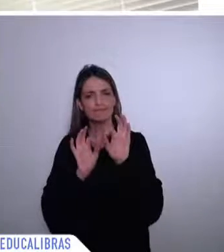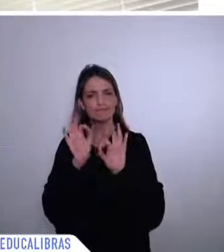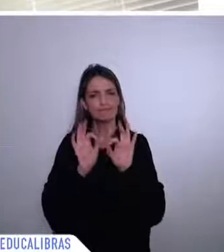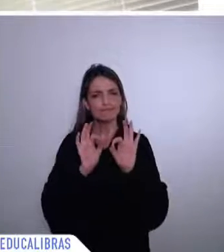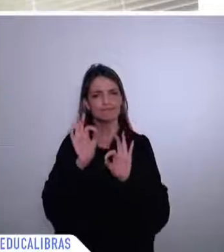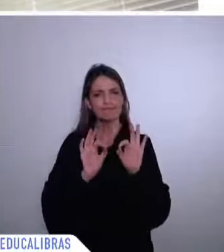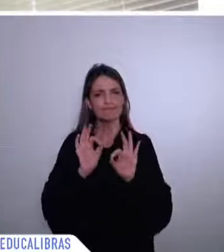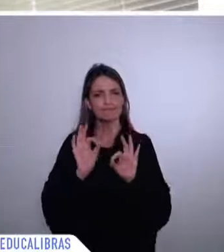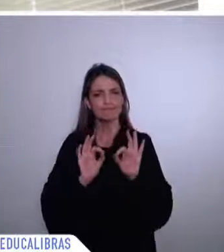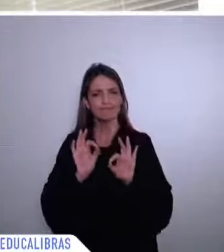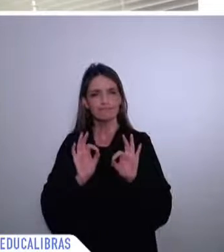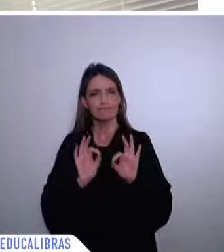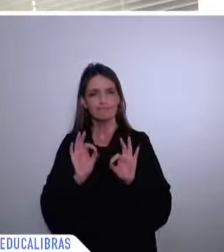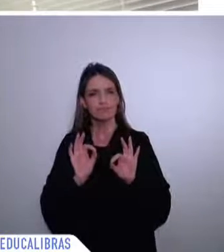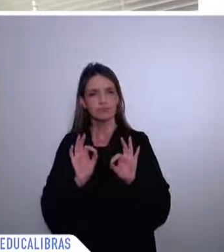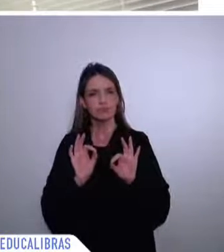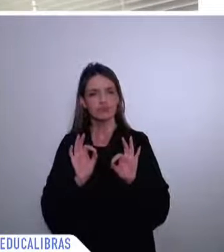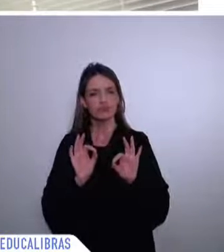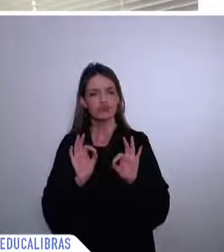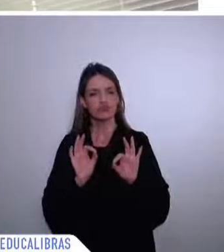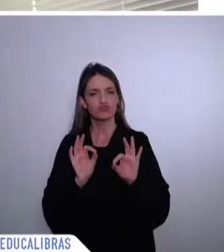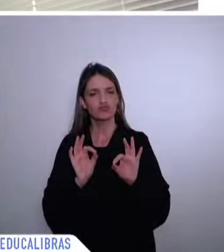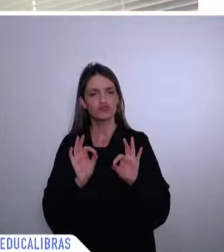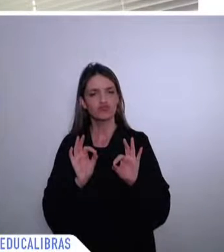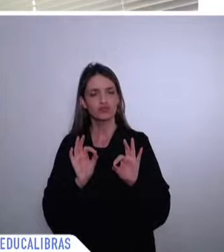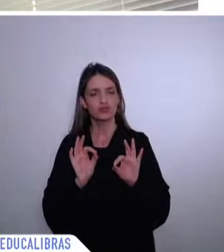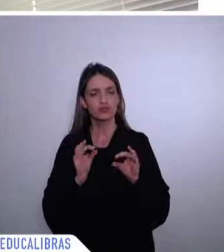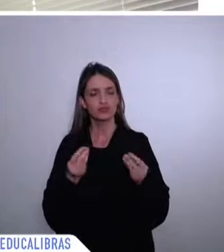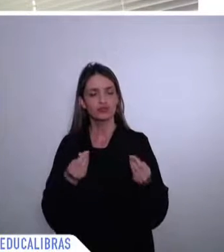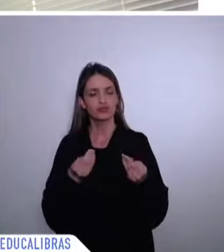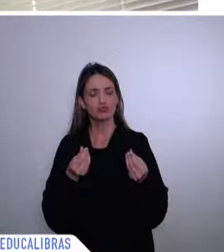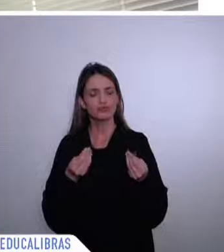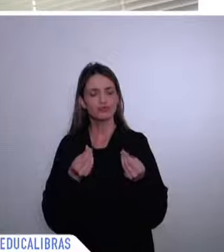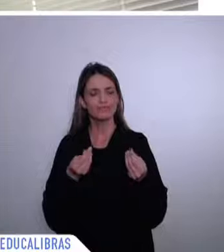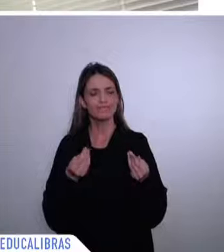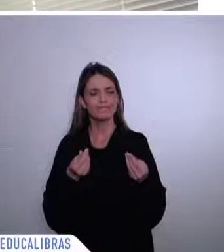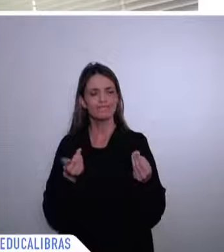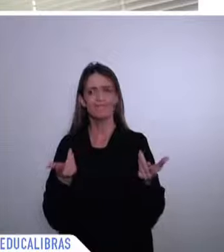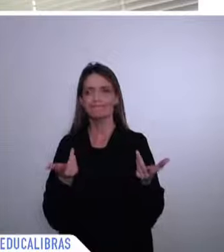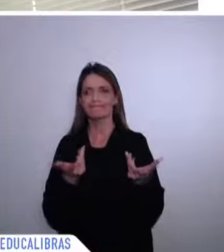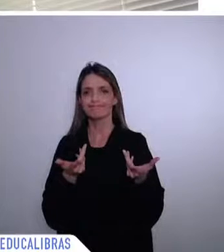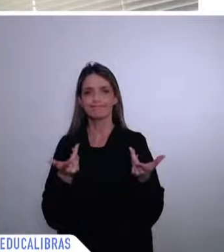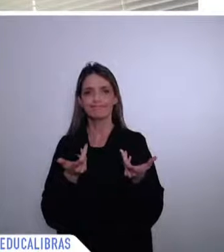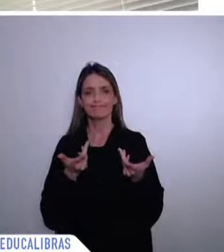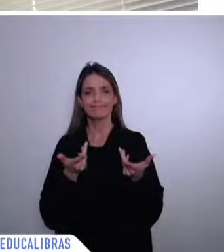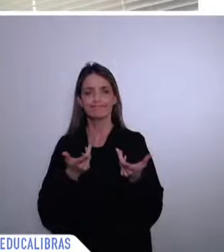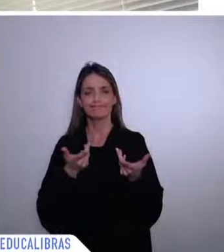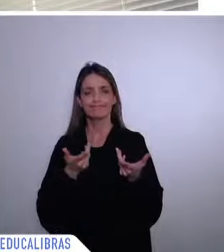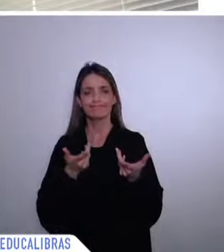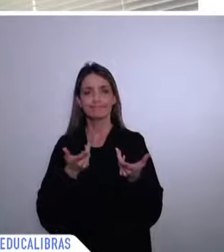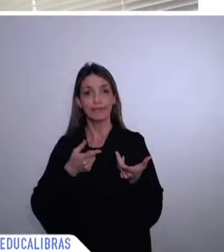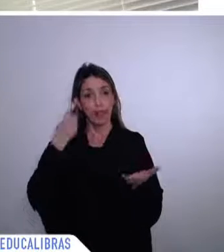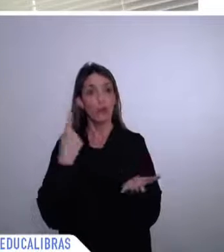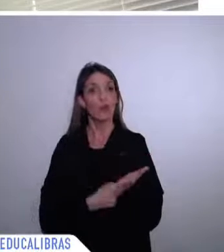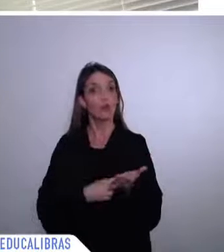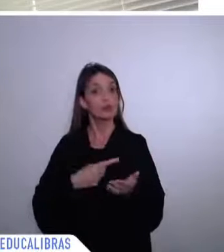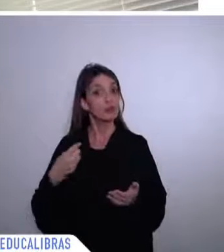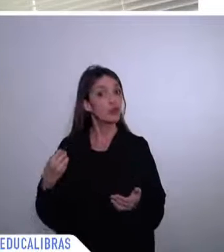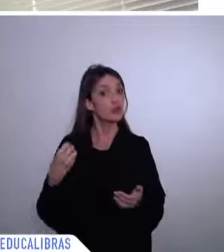is based on a strategy aimed towards the construction of a